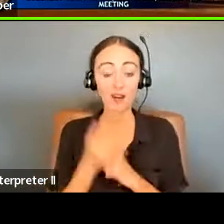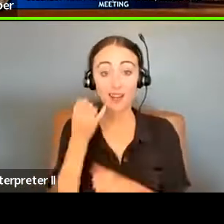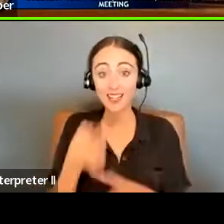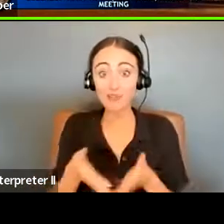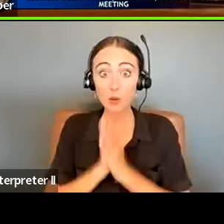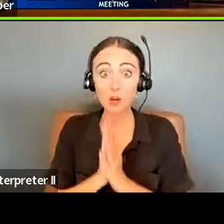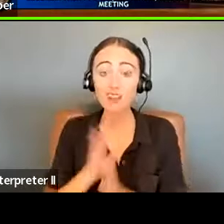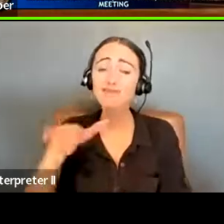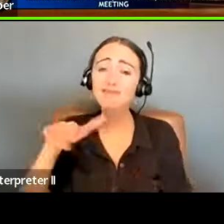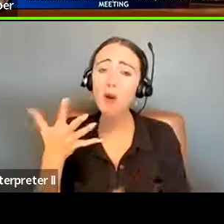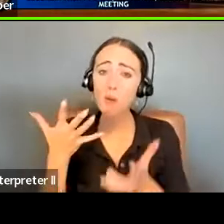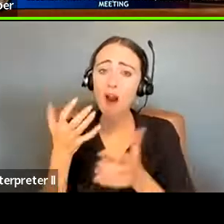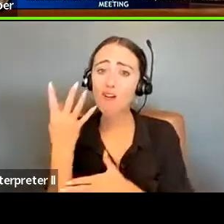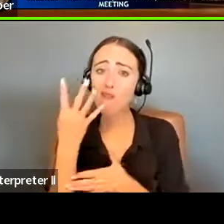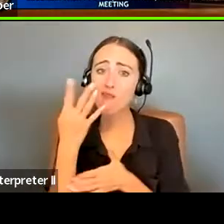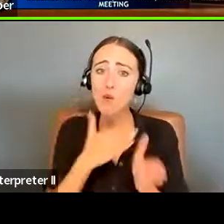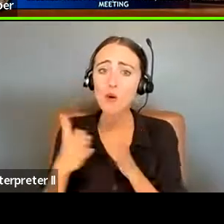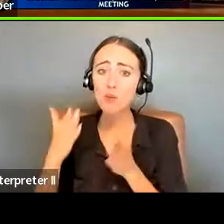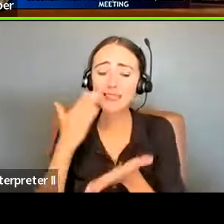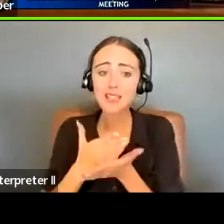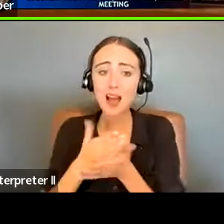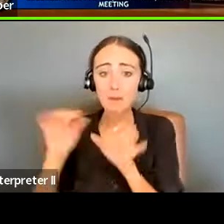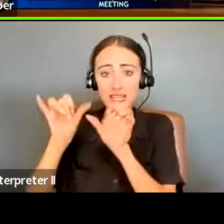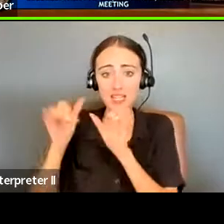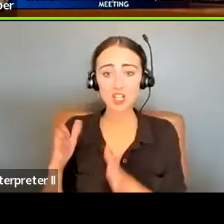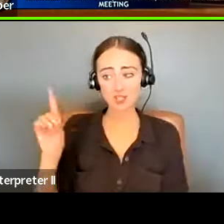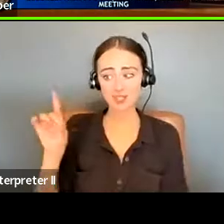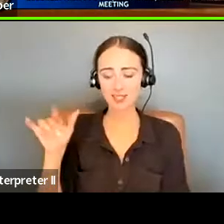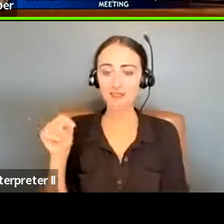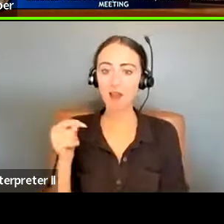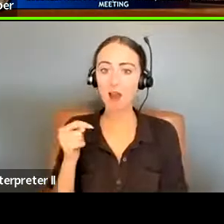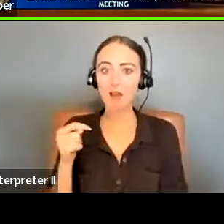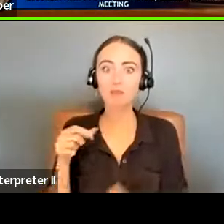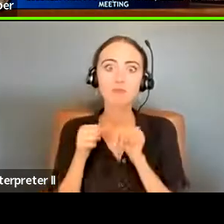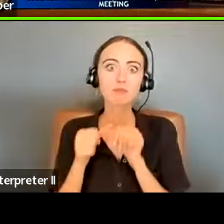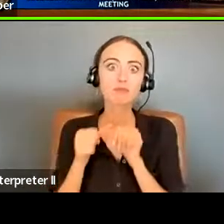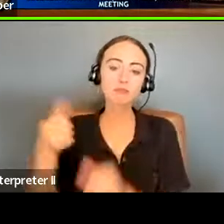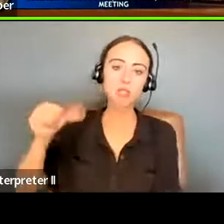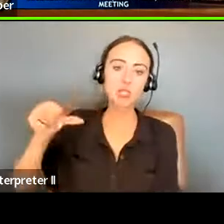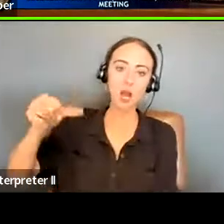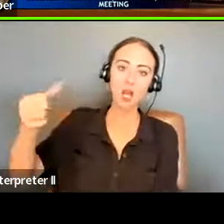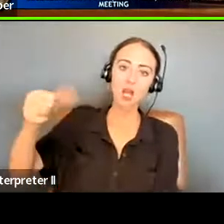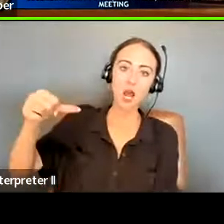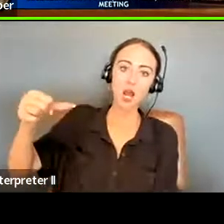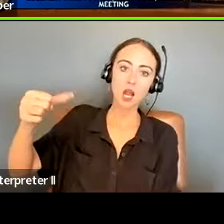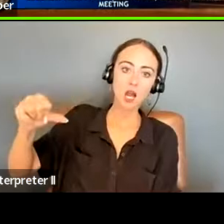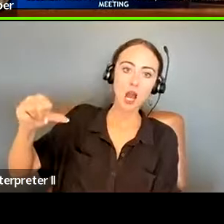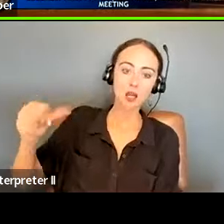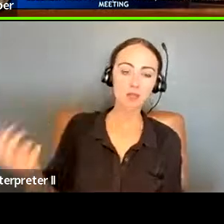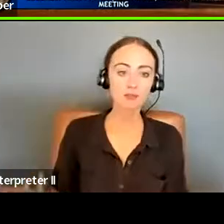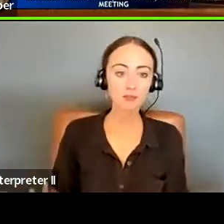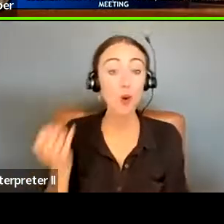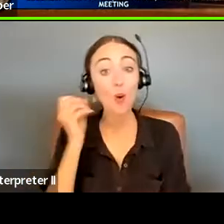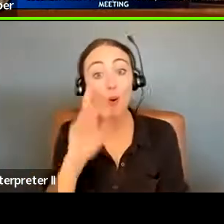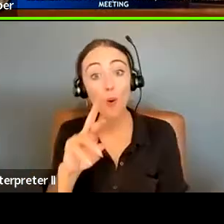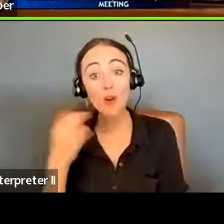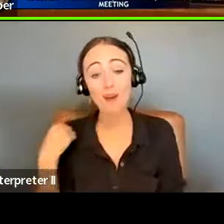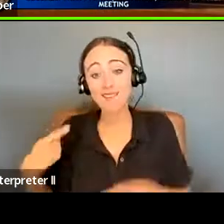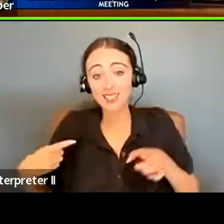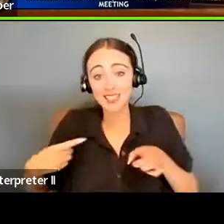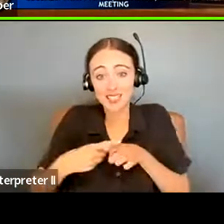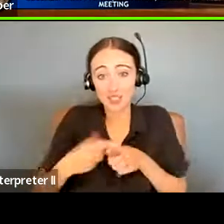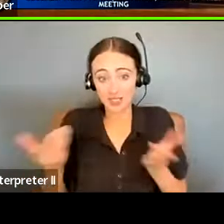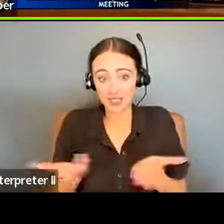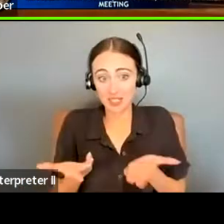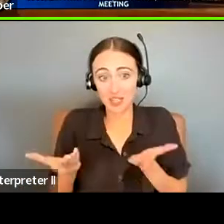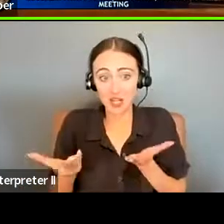request four-way stops, engineering from DDOT continuously denies the request. Or you have intersections in our ward